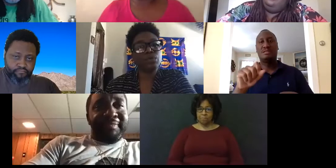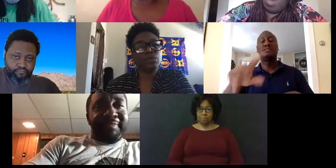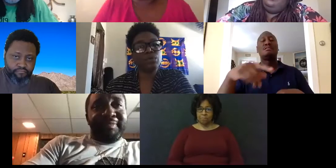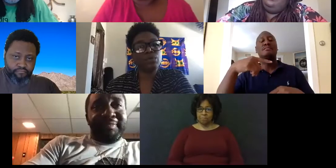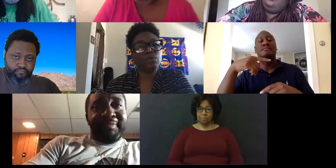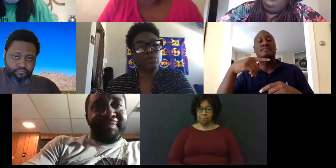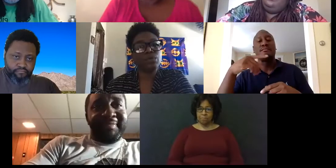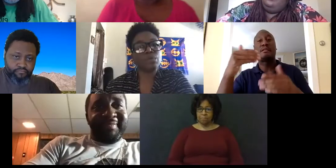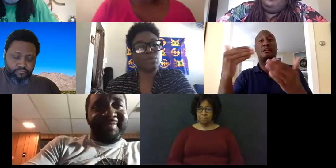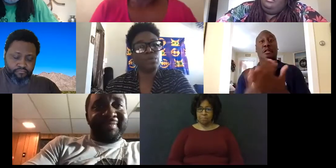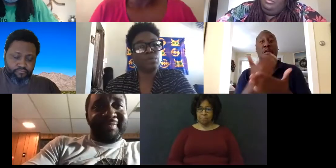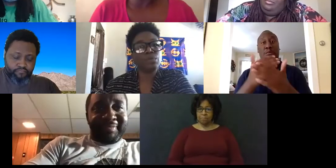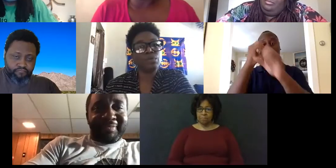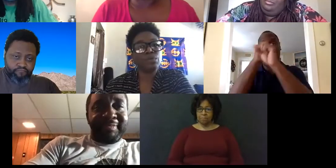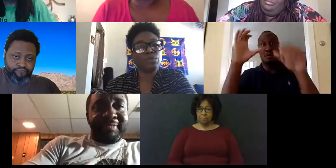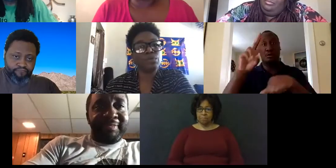Okay, thank you.